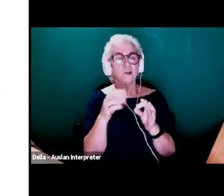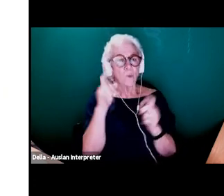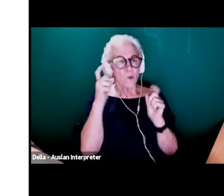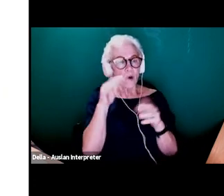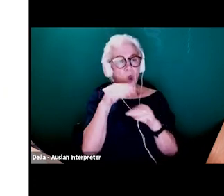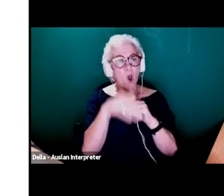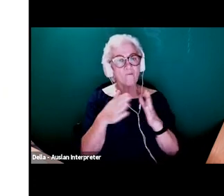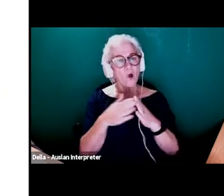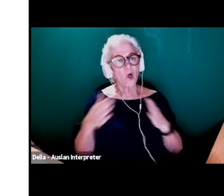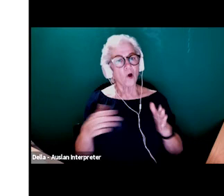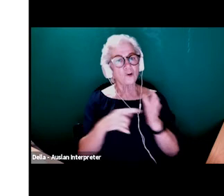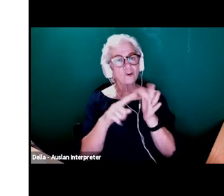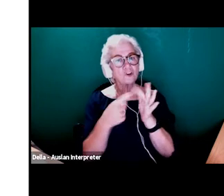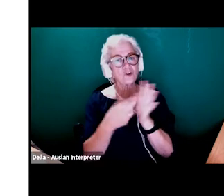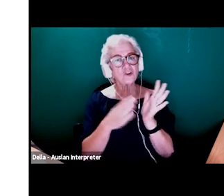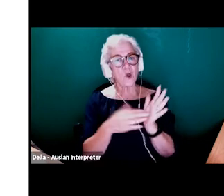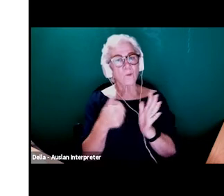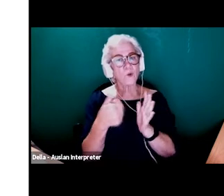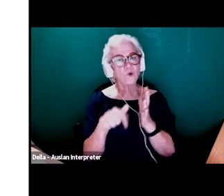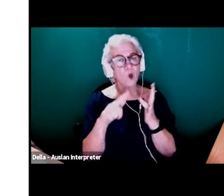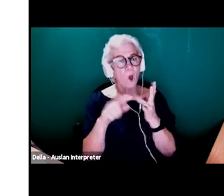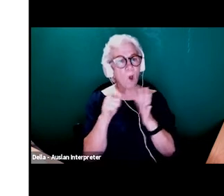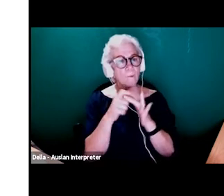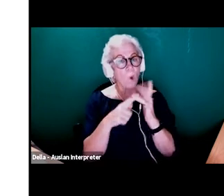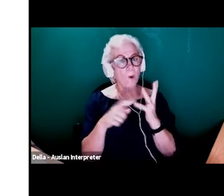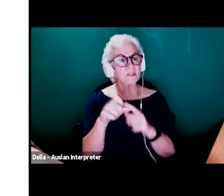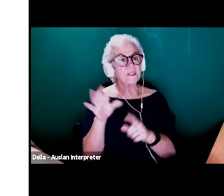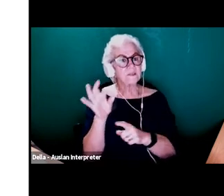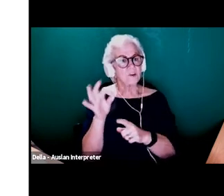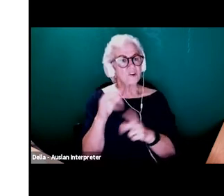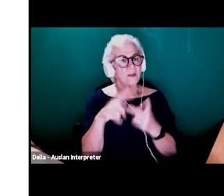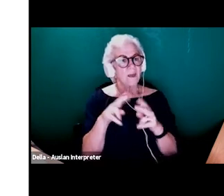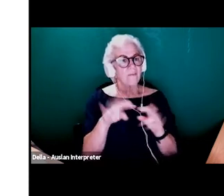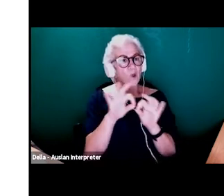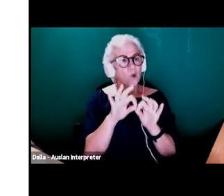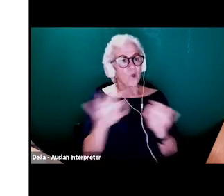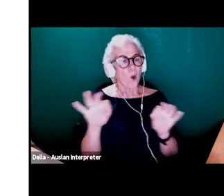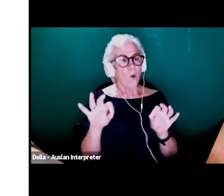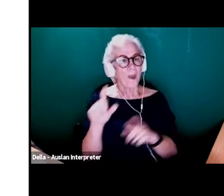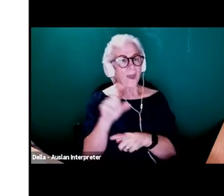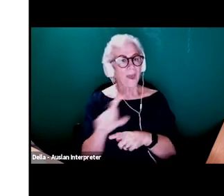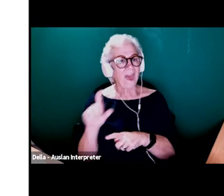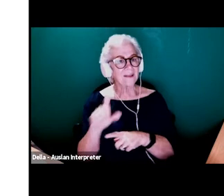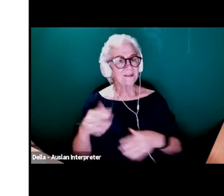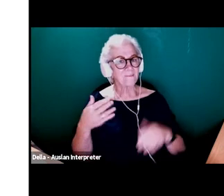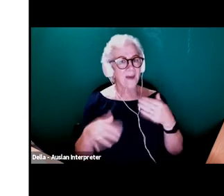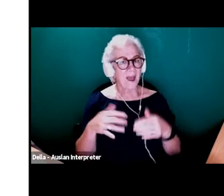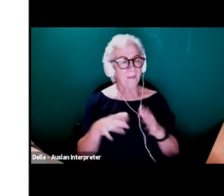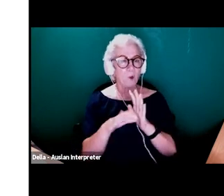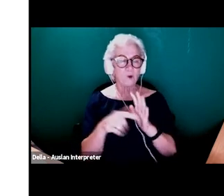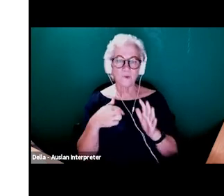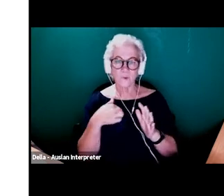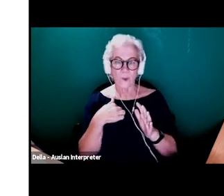clinical practice, particularly among people with chronic non-cancer pain, as the evidence currently suggests that the benefits of use may